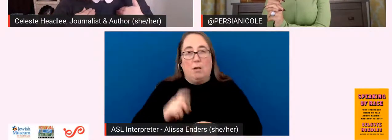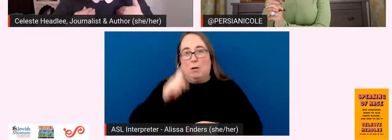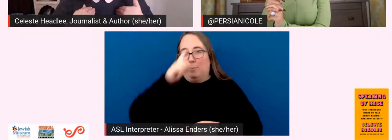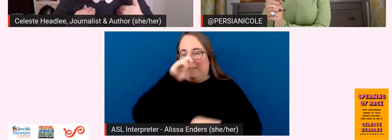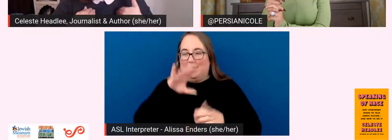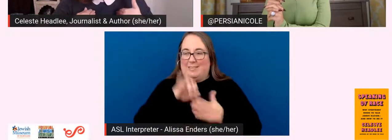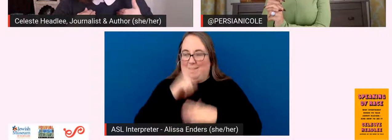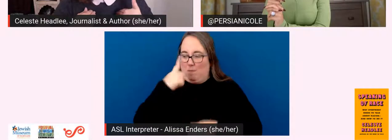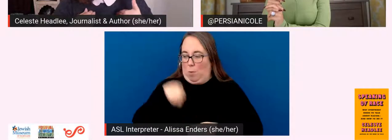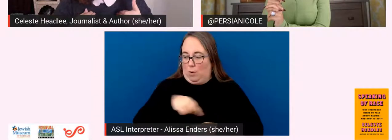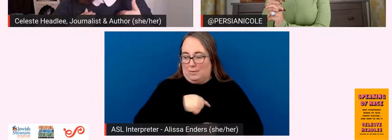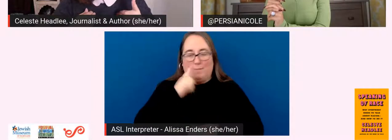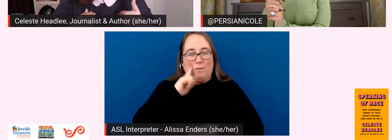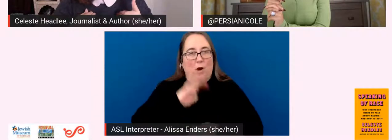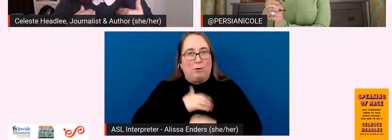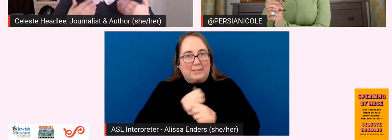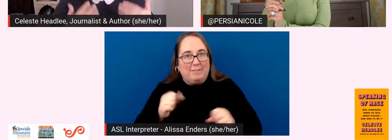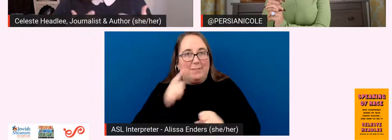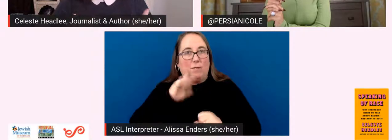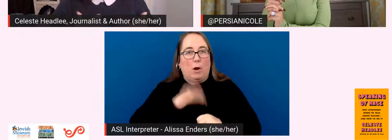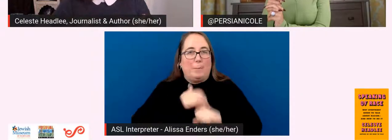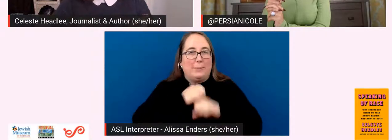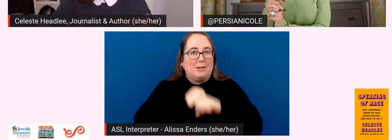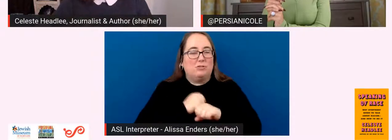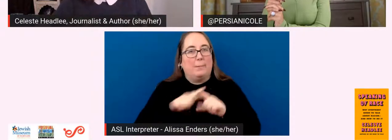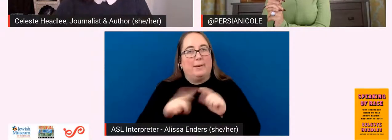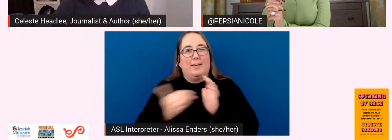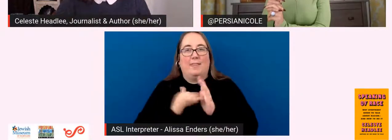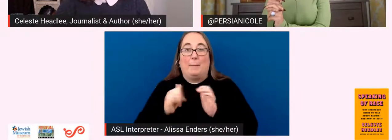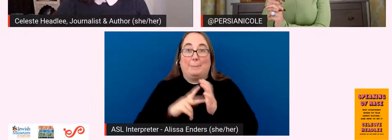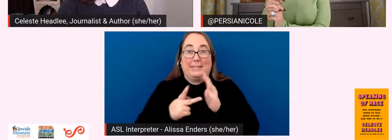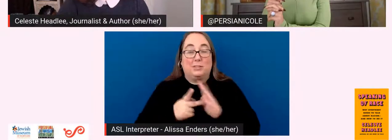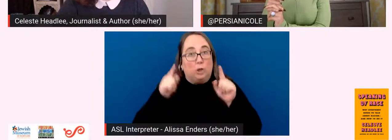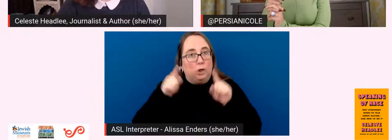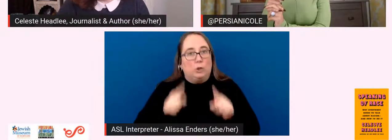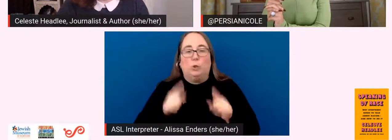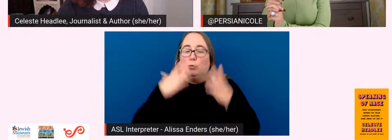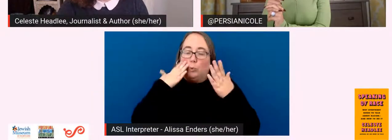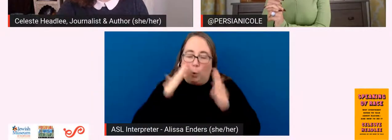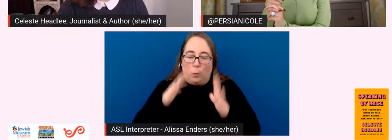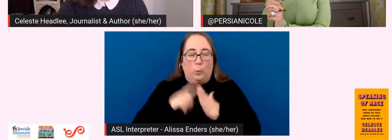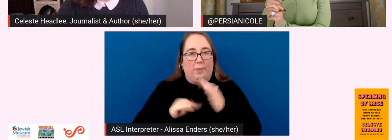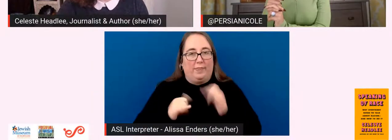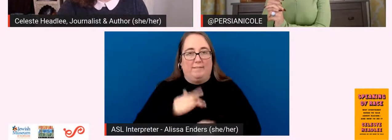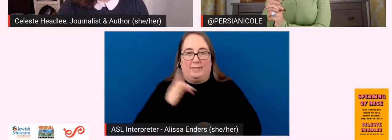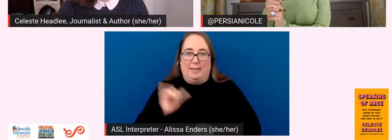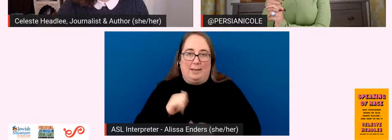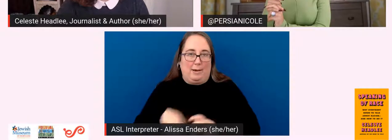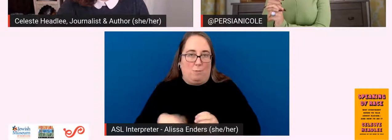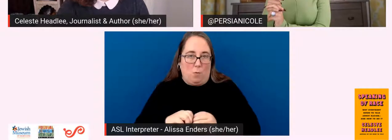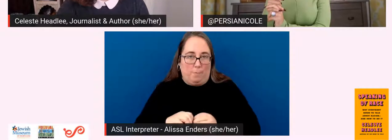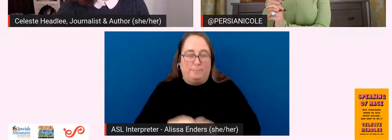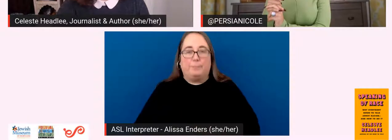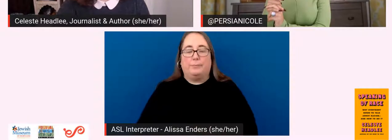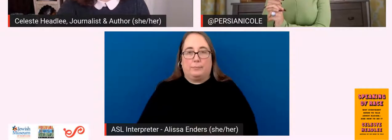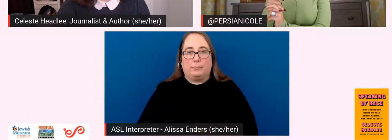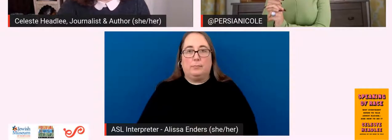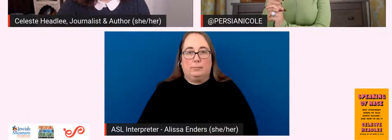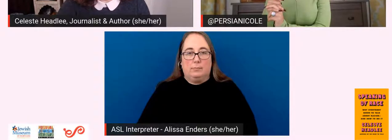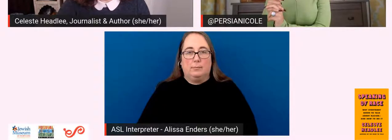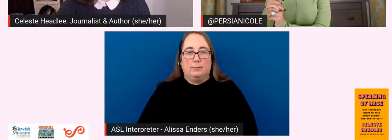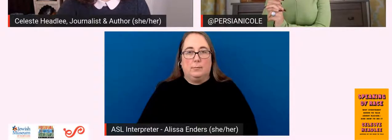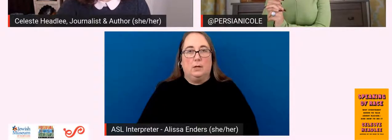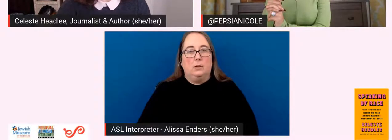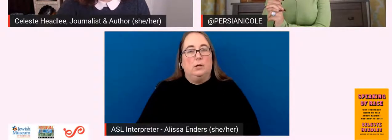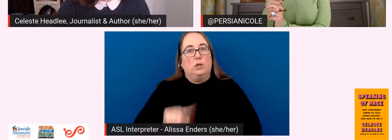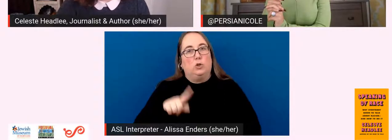that for us, for our safety and our protection. But again, that means you do not know what that feels like anymore. And so you need